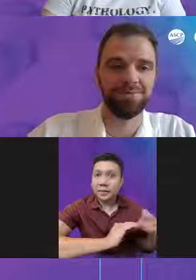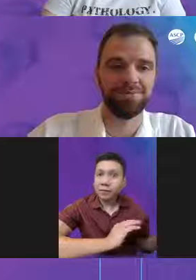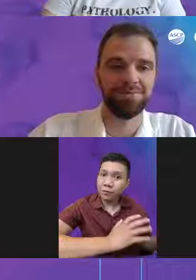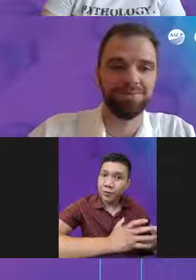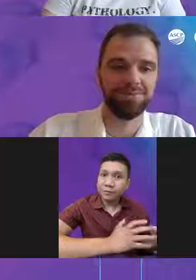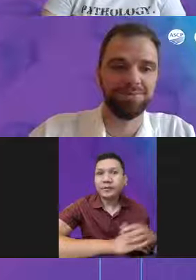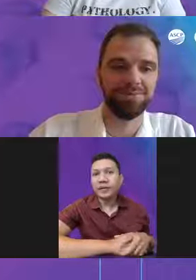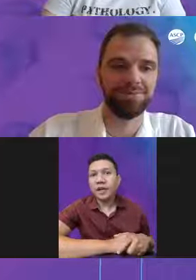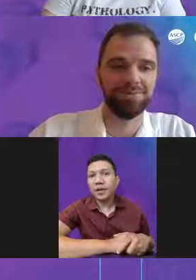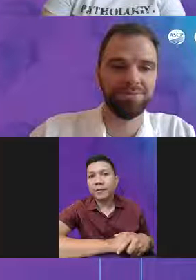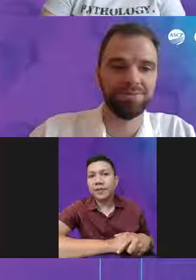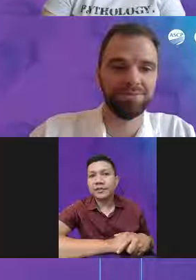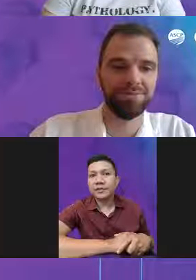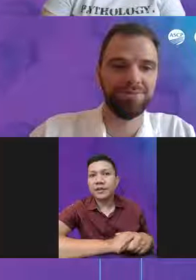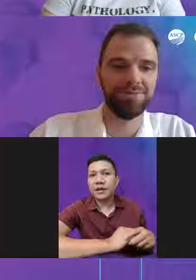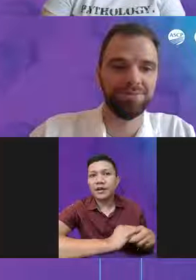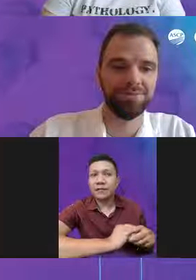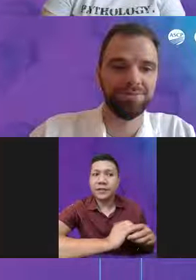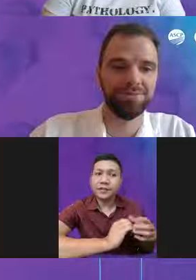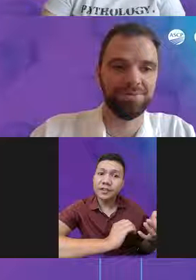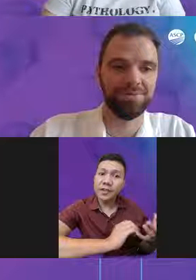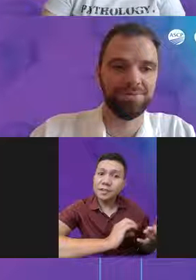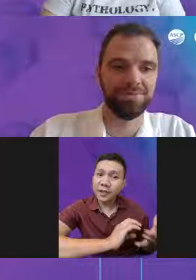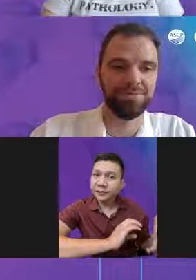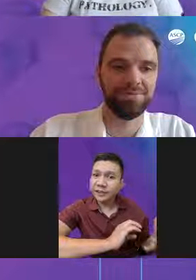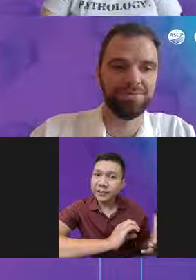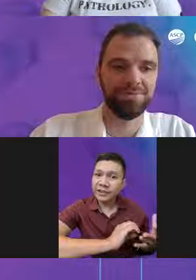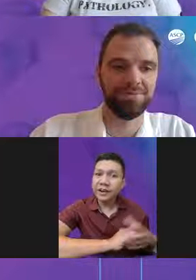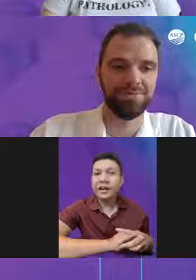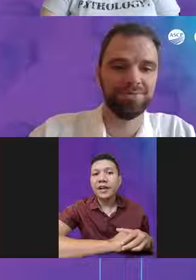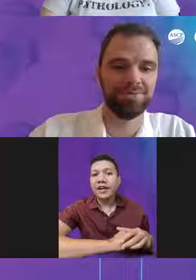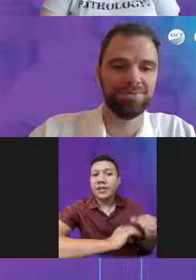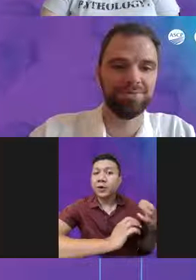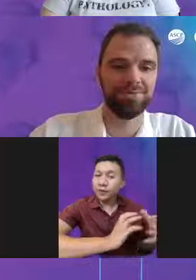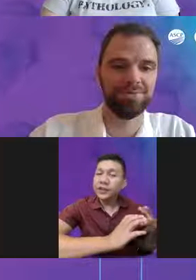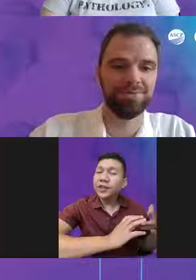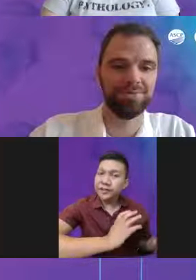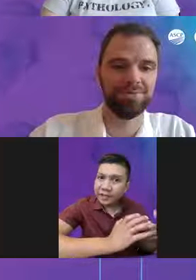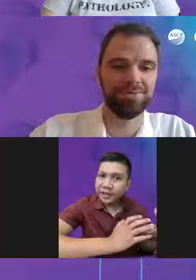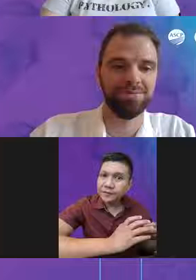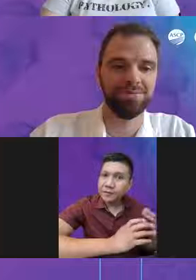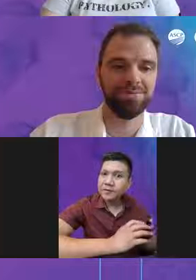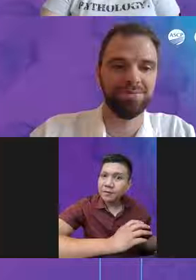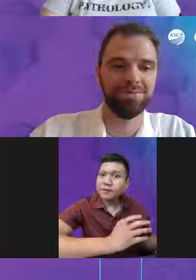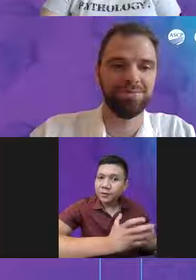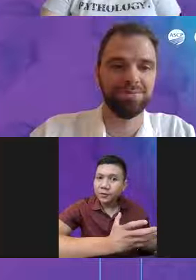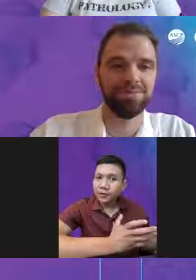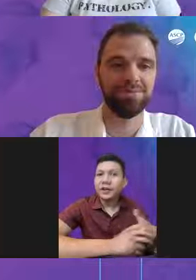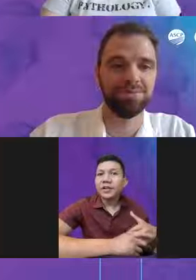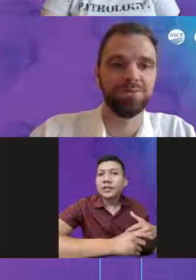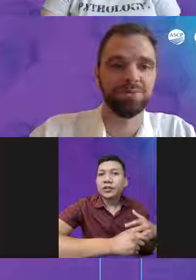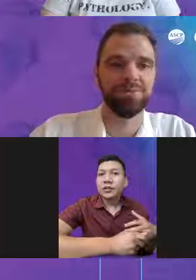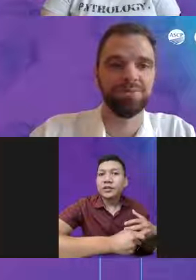that's hypochromic. And it's if there's not much of it in there, that's also another sign of some type of